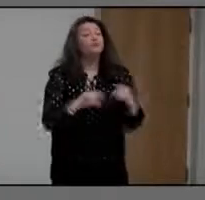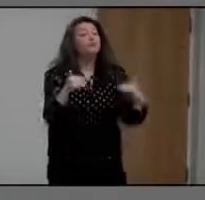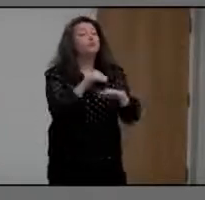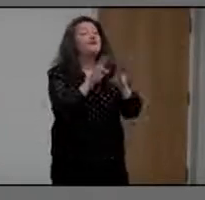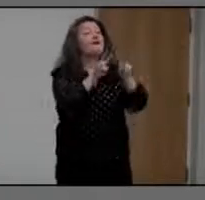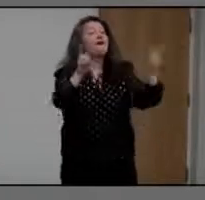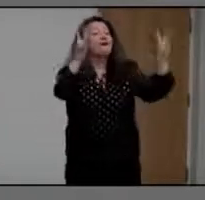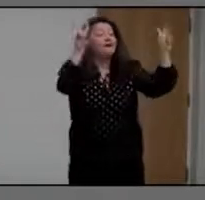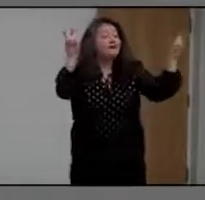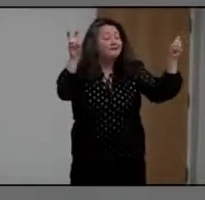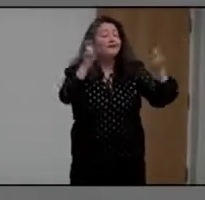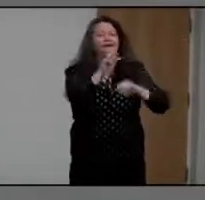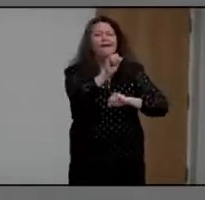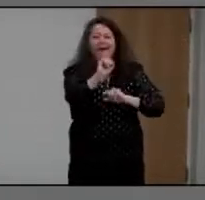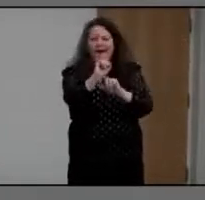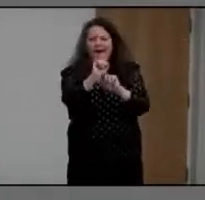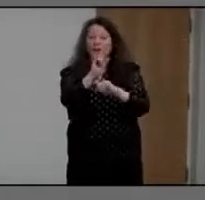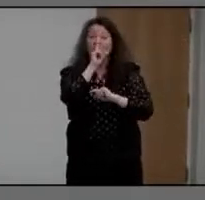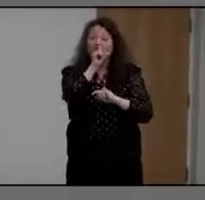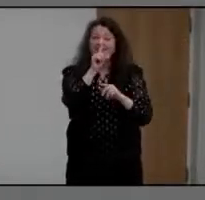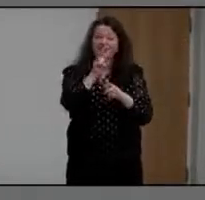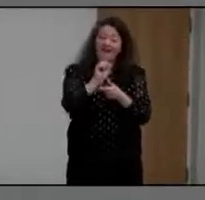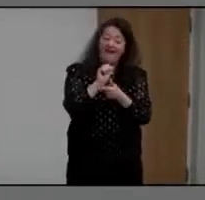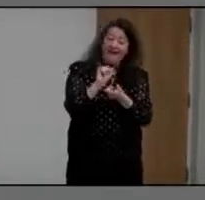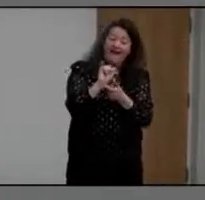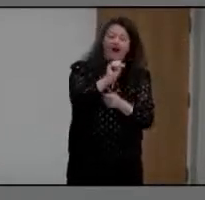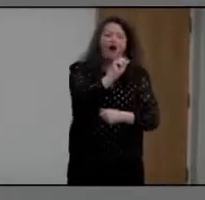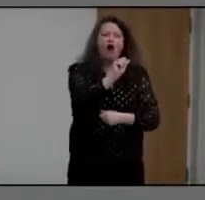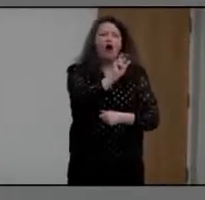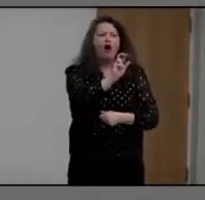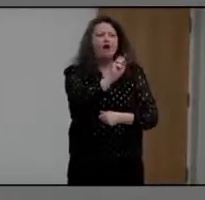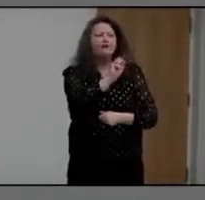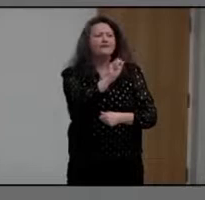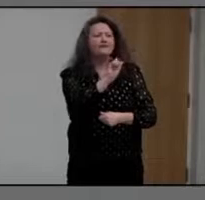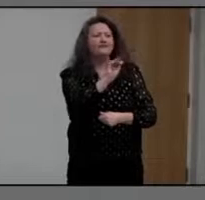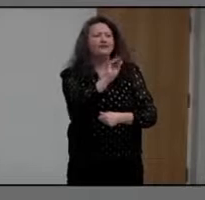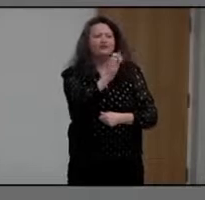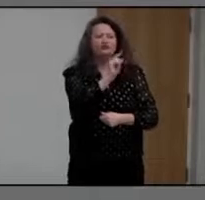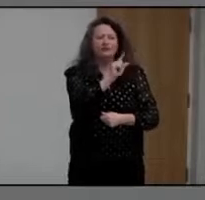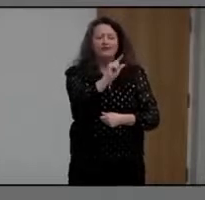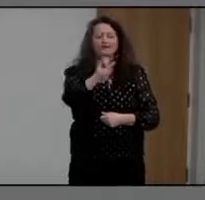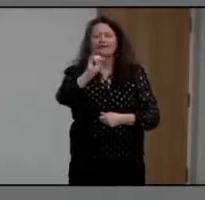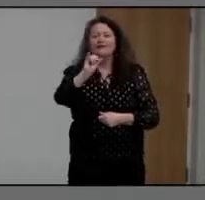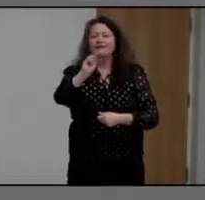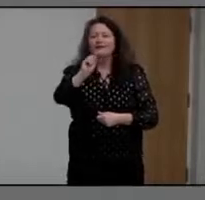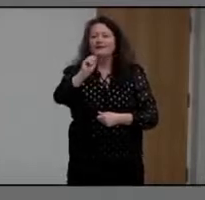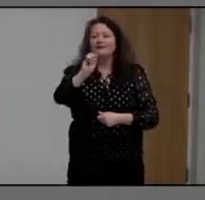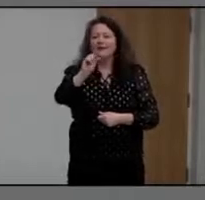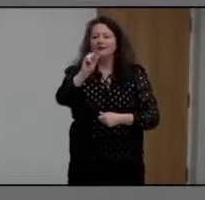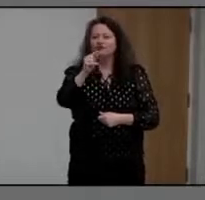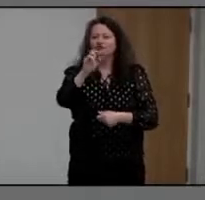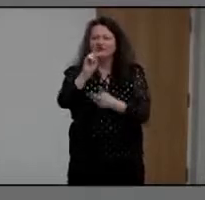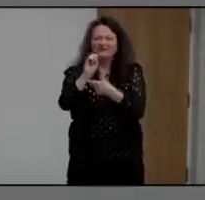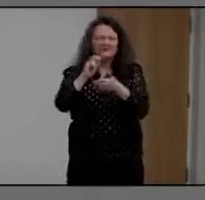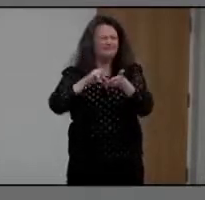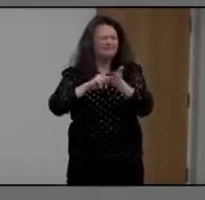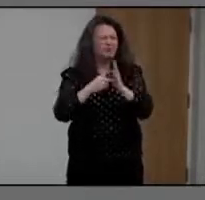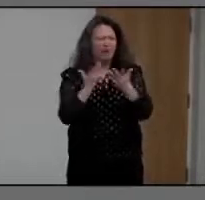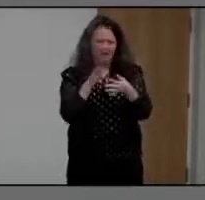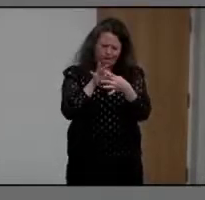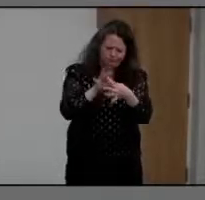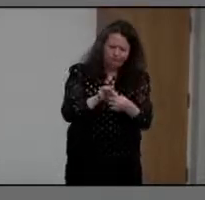me, for my job, my health, my family, my home, and my community? Tonight is